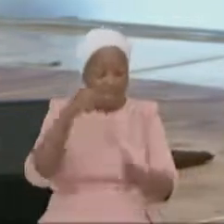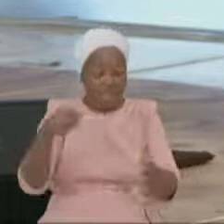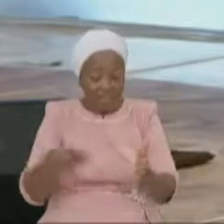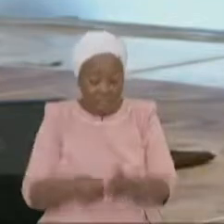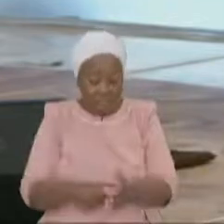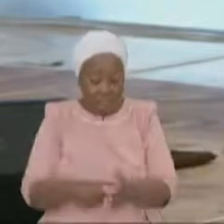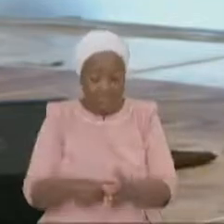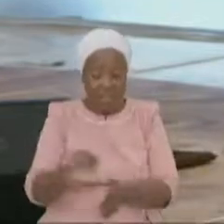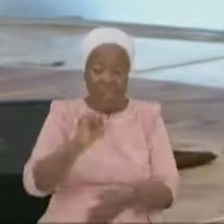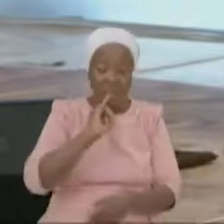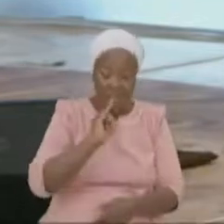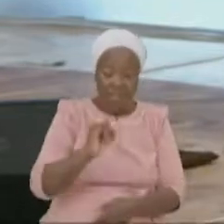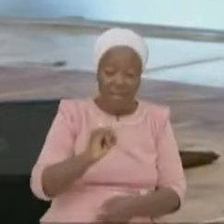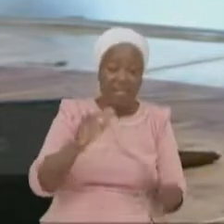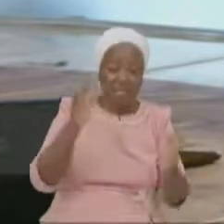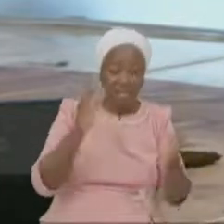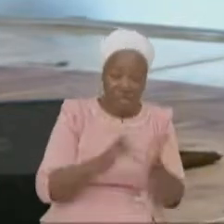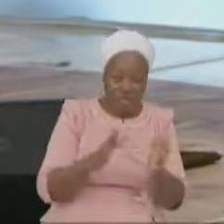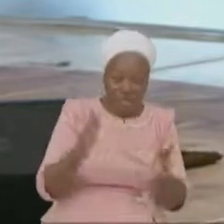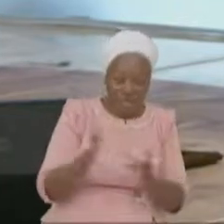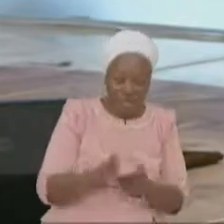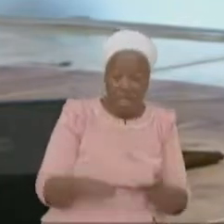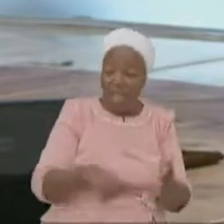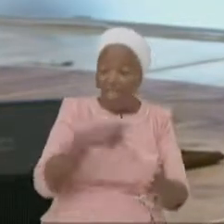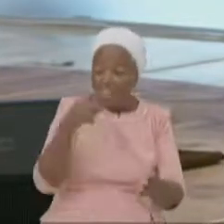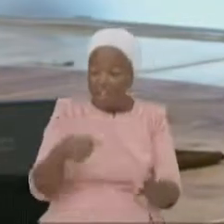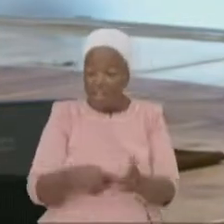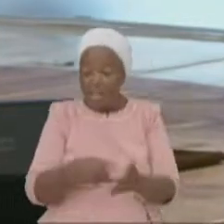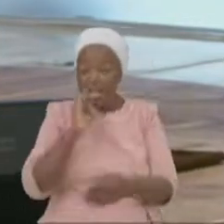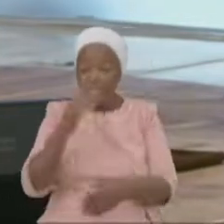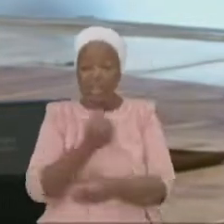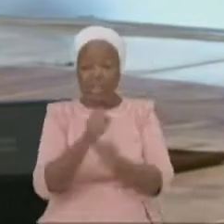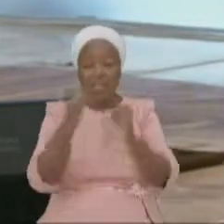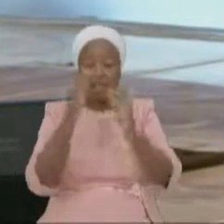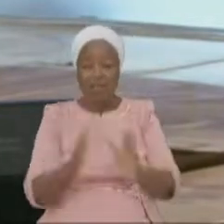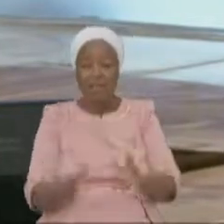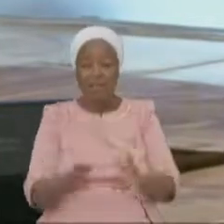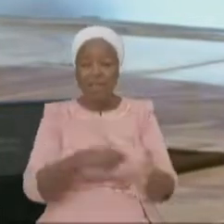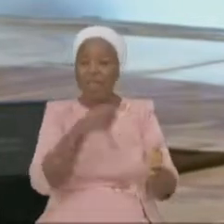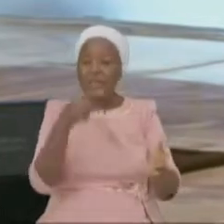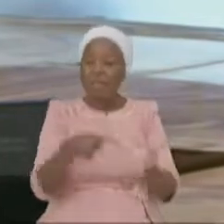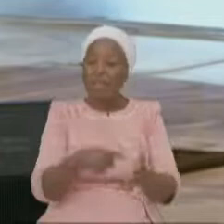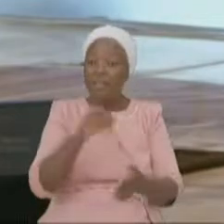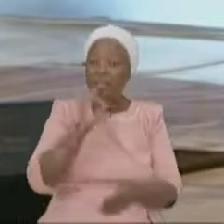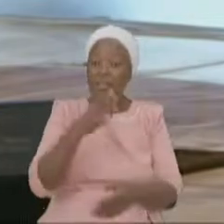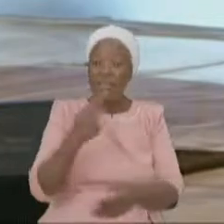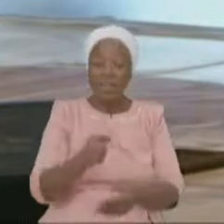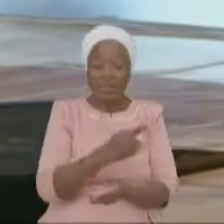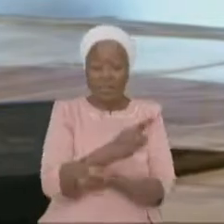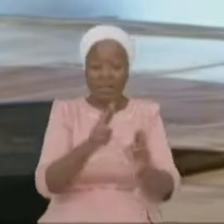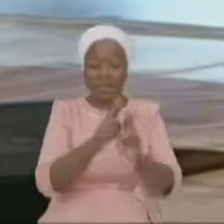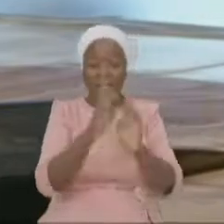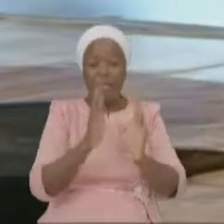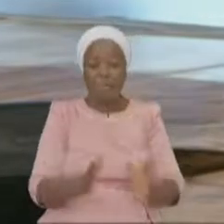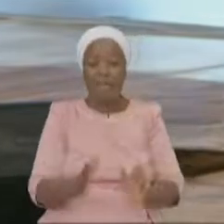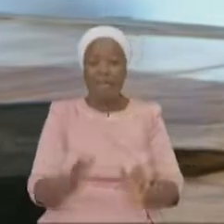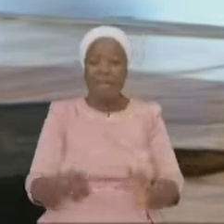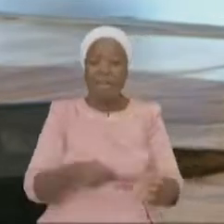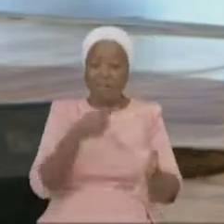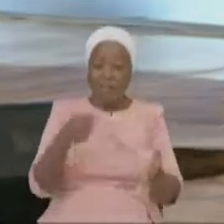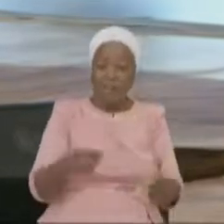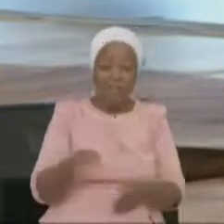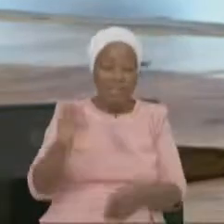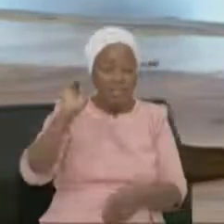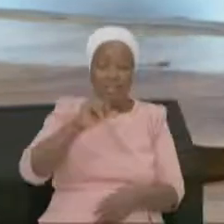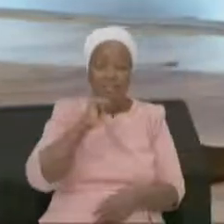is Jesus. This is the Savior. This is the Redeemer. He is